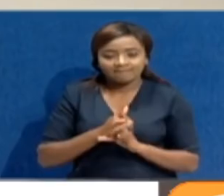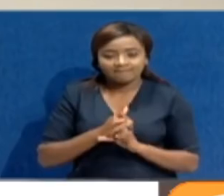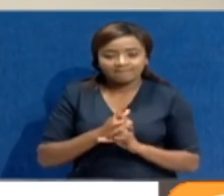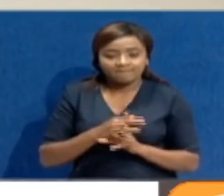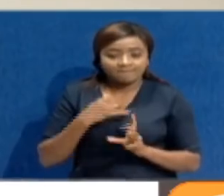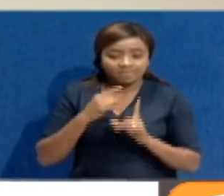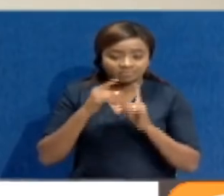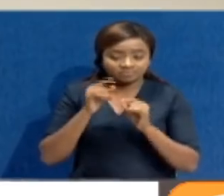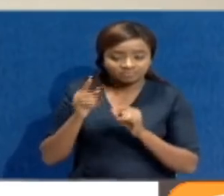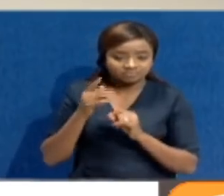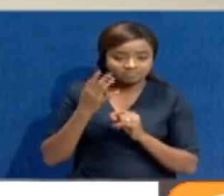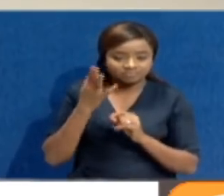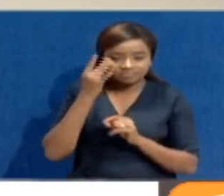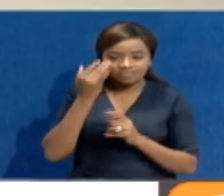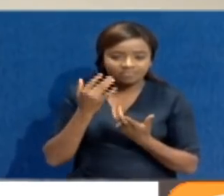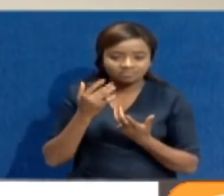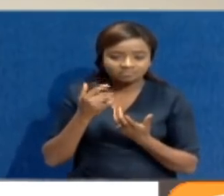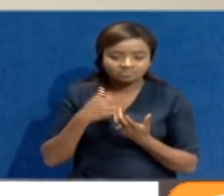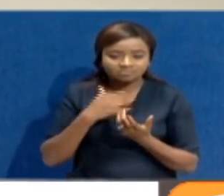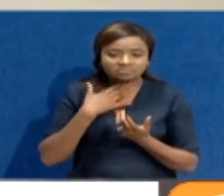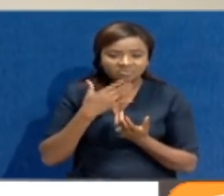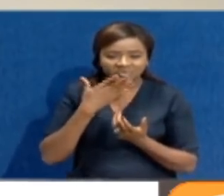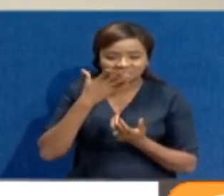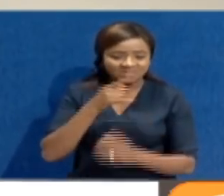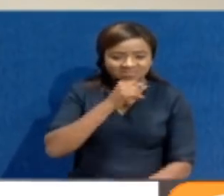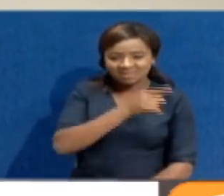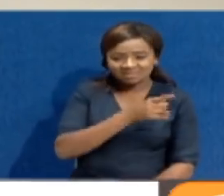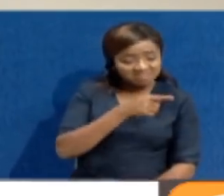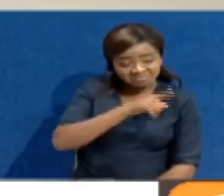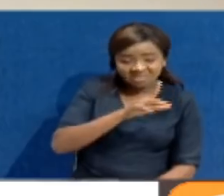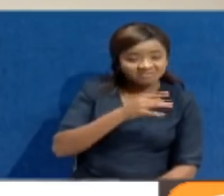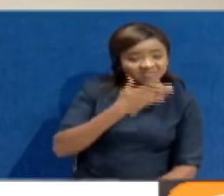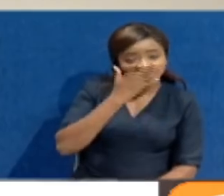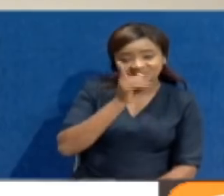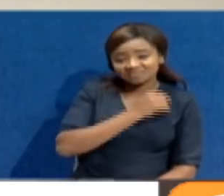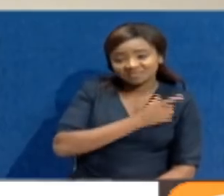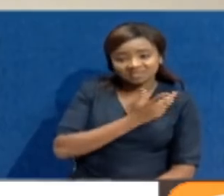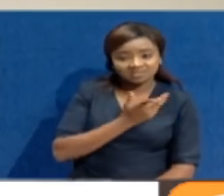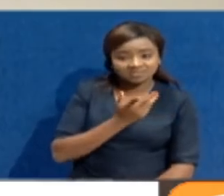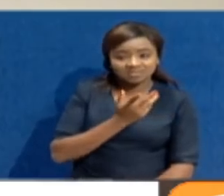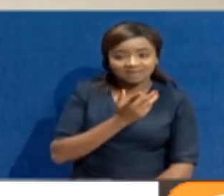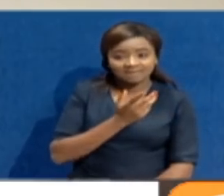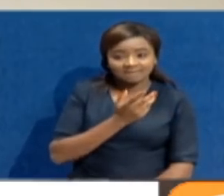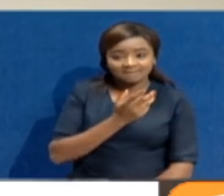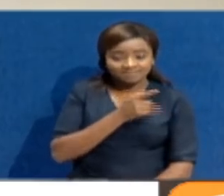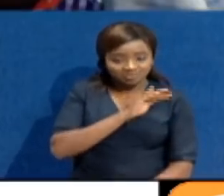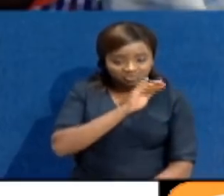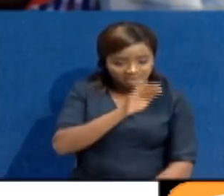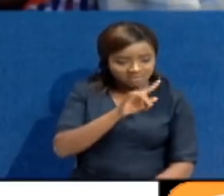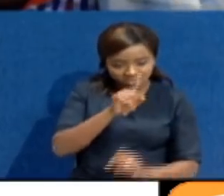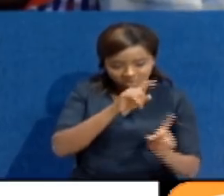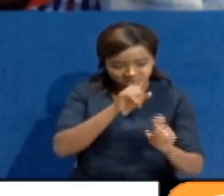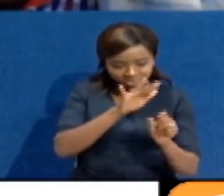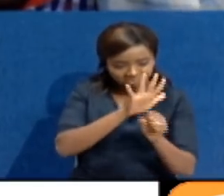And I'm saying this, not, I really don't want to answer Kang’ata. He has answered himself. Okay. You have asked him